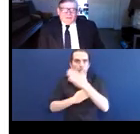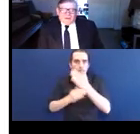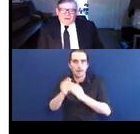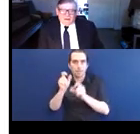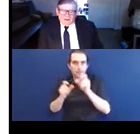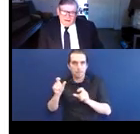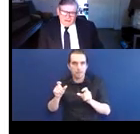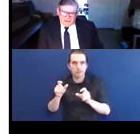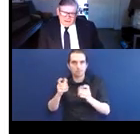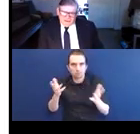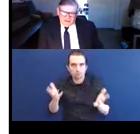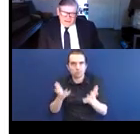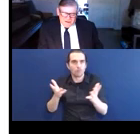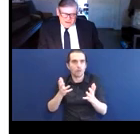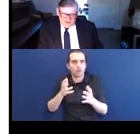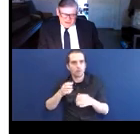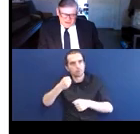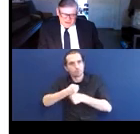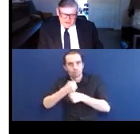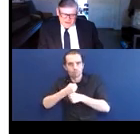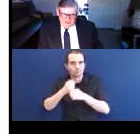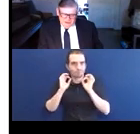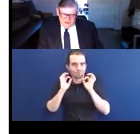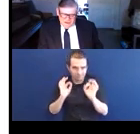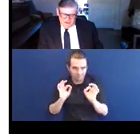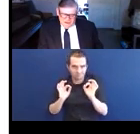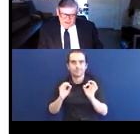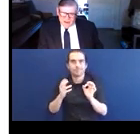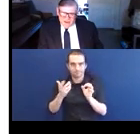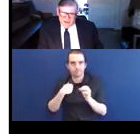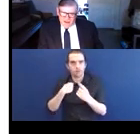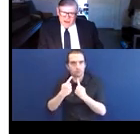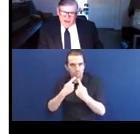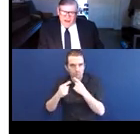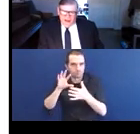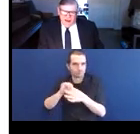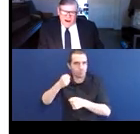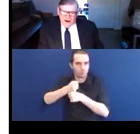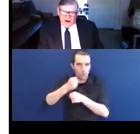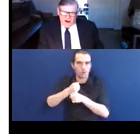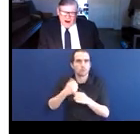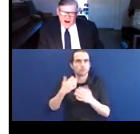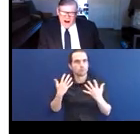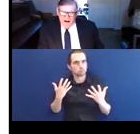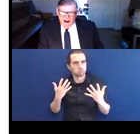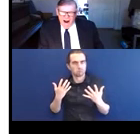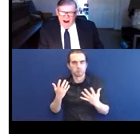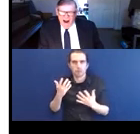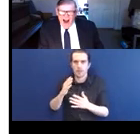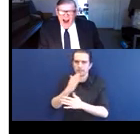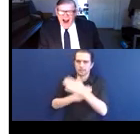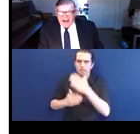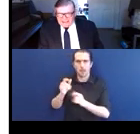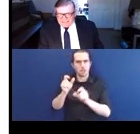In Sri Lanka, when it comes to people with disabilities, we have the government